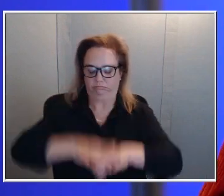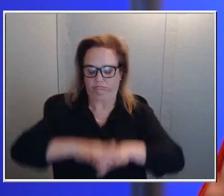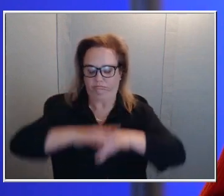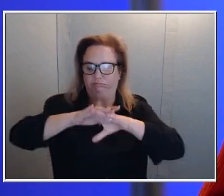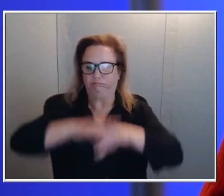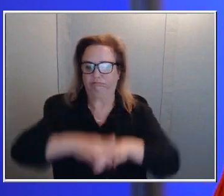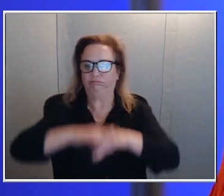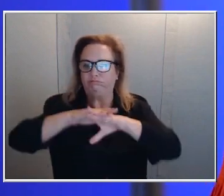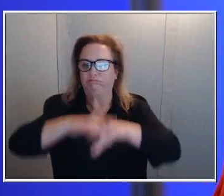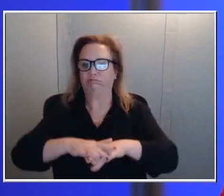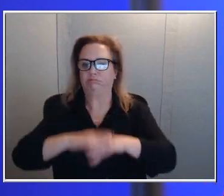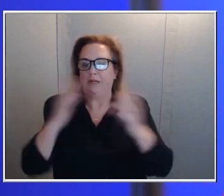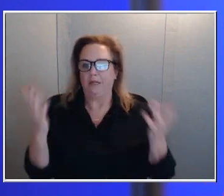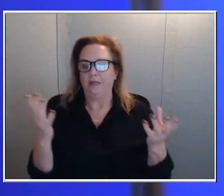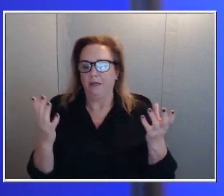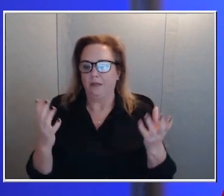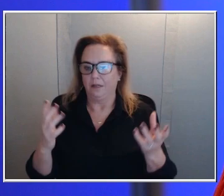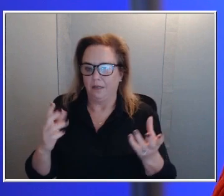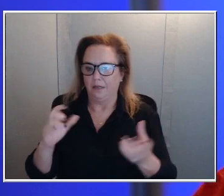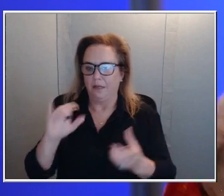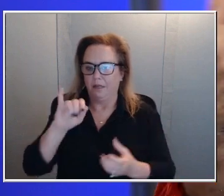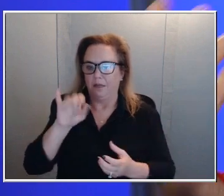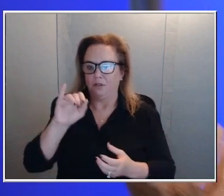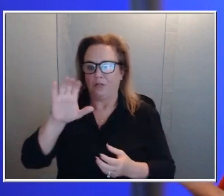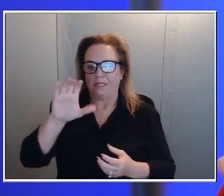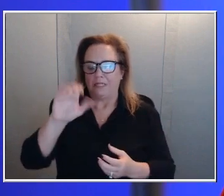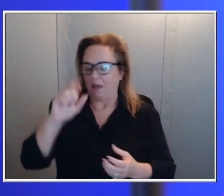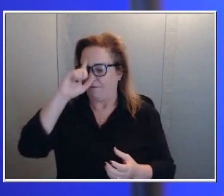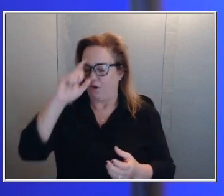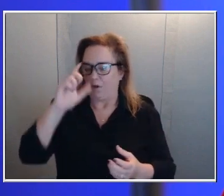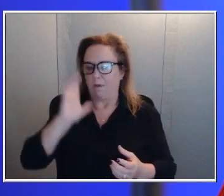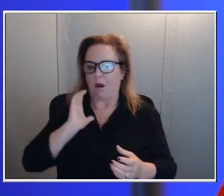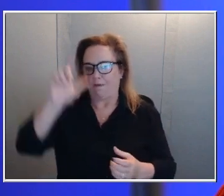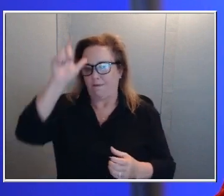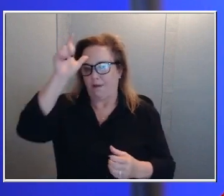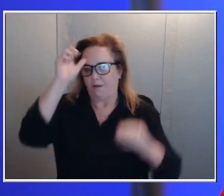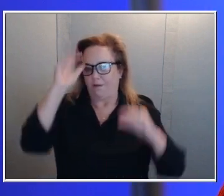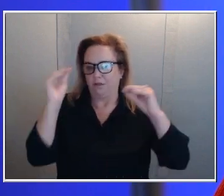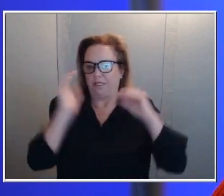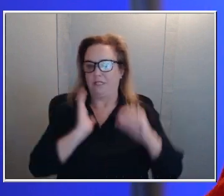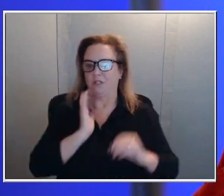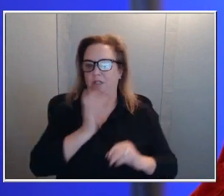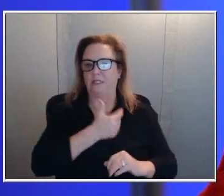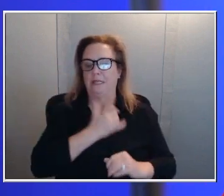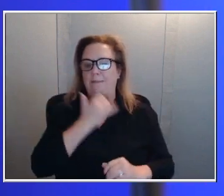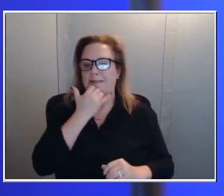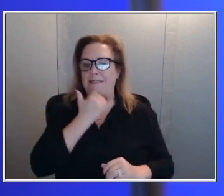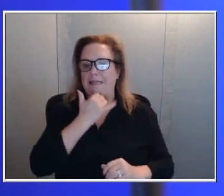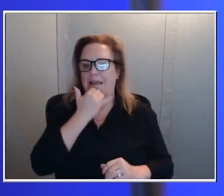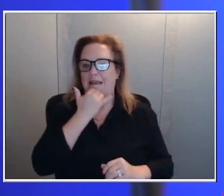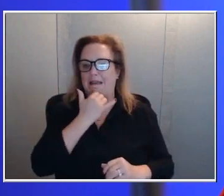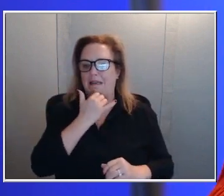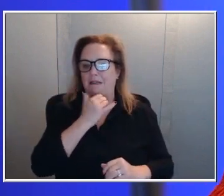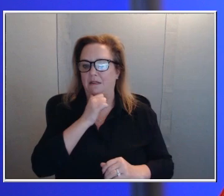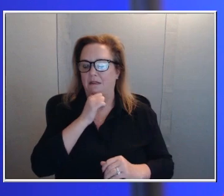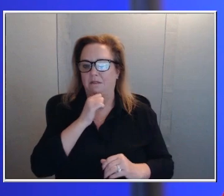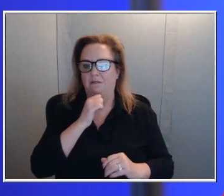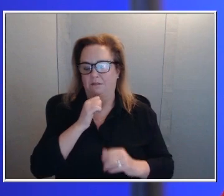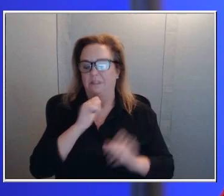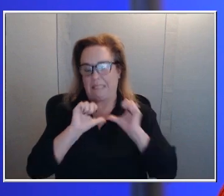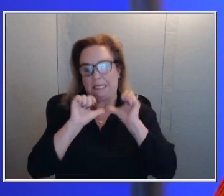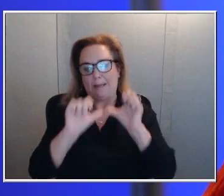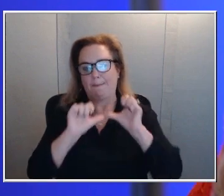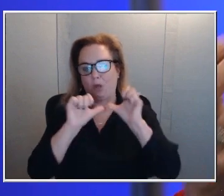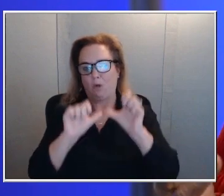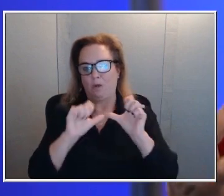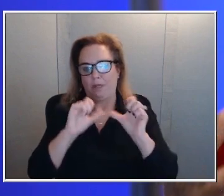with hands-on, I think, Jessica, from what our firefighters teach us, that the mistake is don't stop, is if they